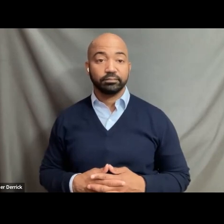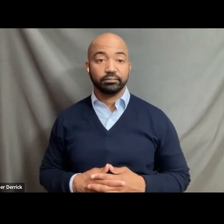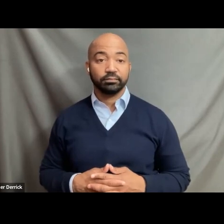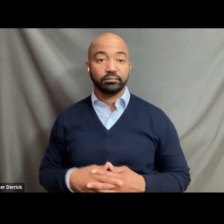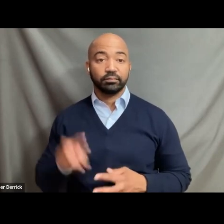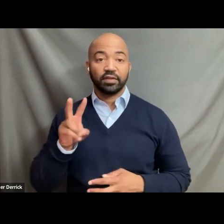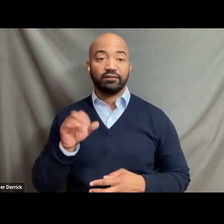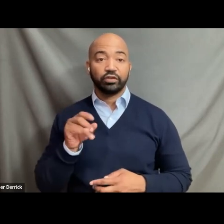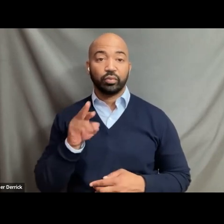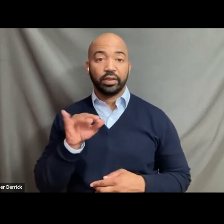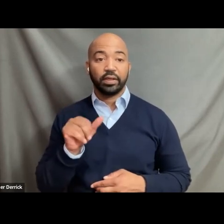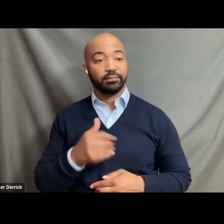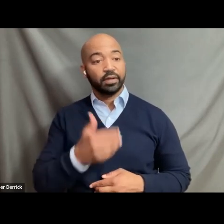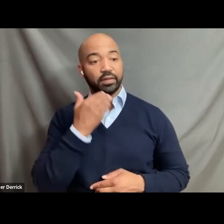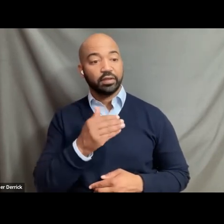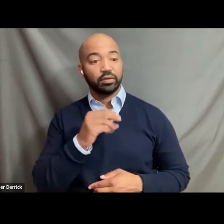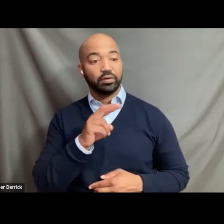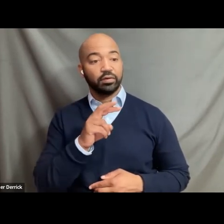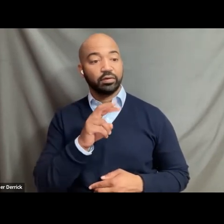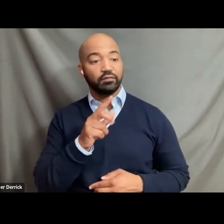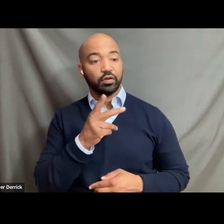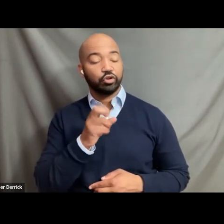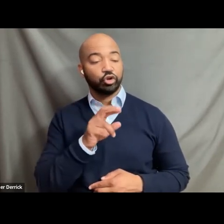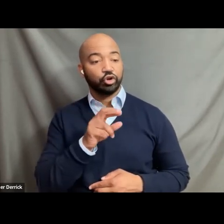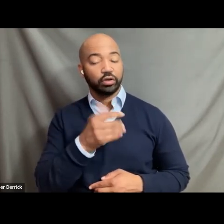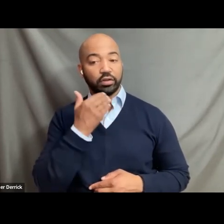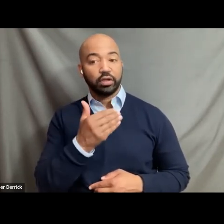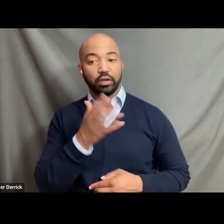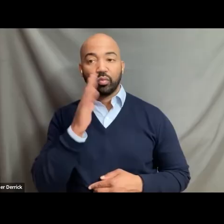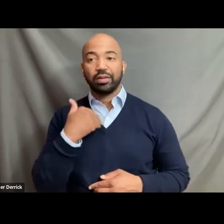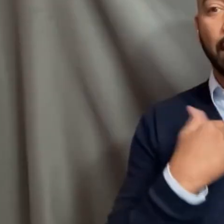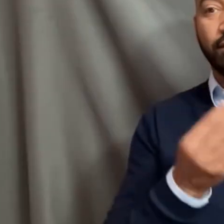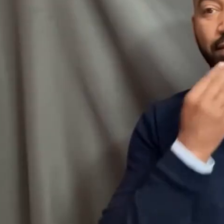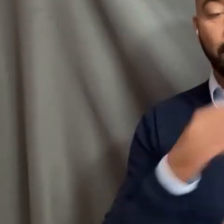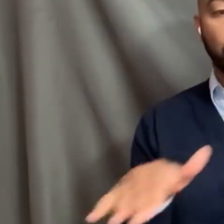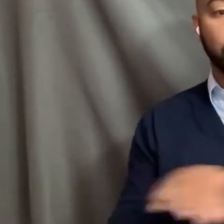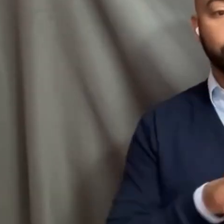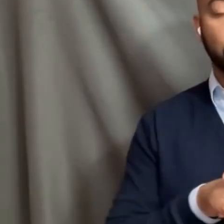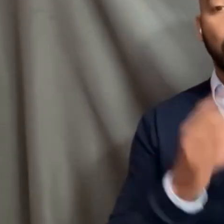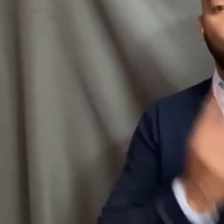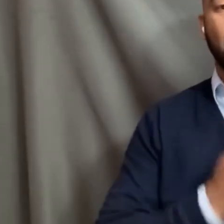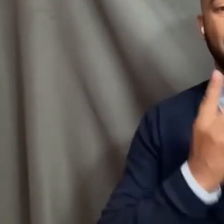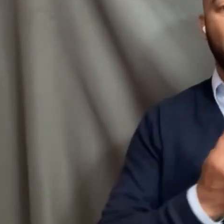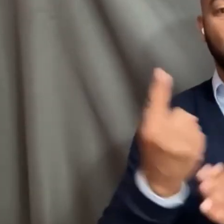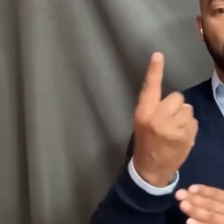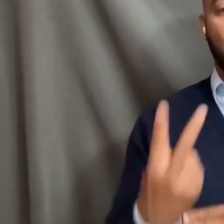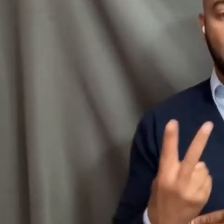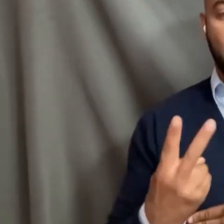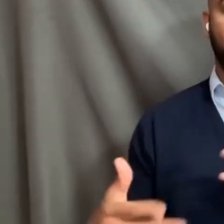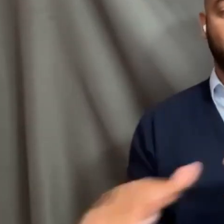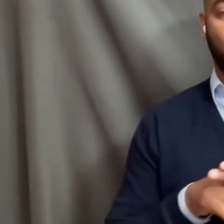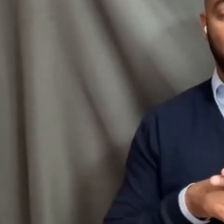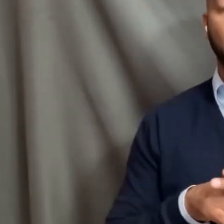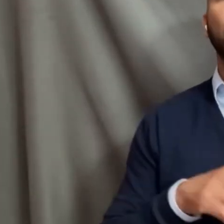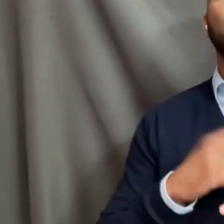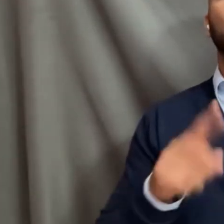Thank you so much, Volker. We are now going to have a meal break of an hour and a half. And after that, we